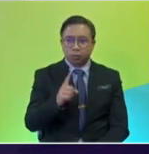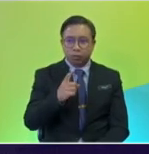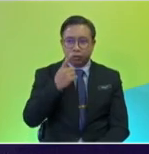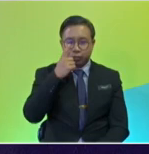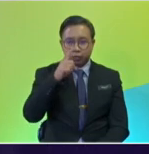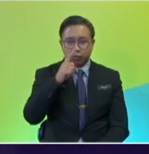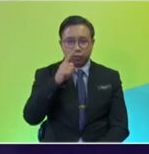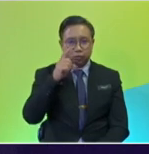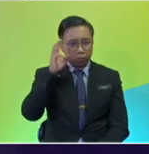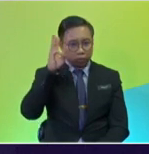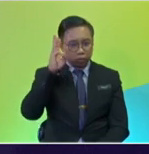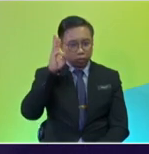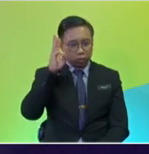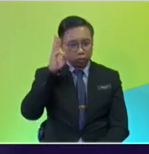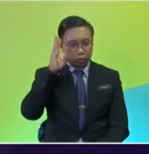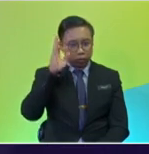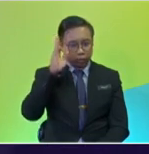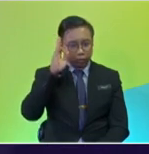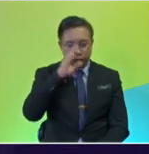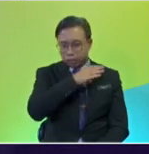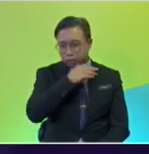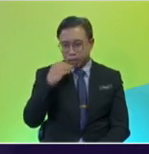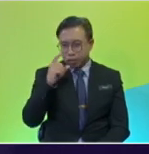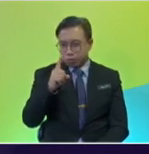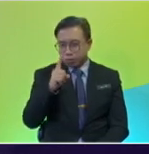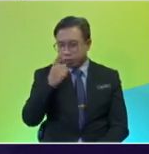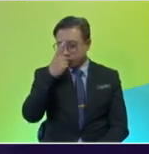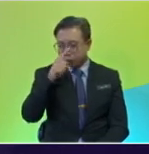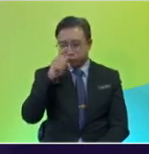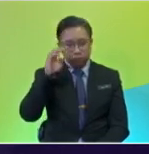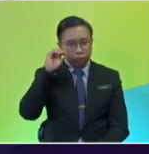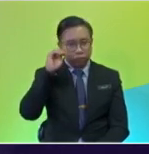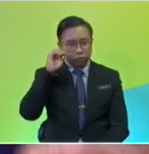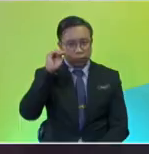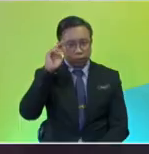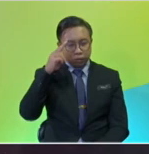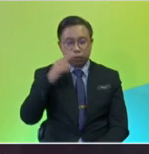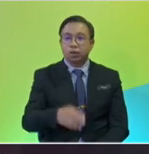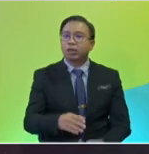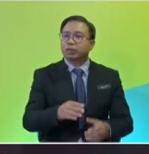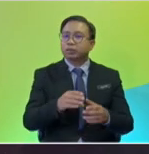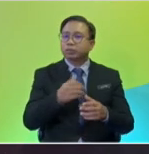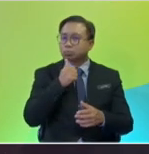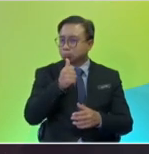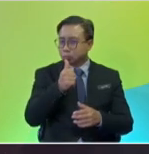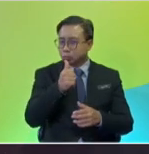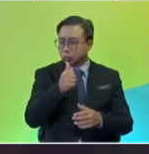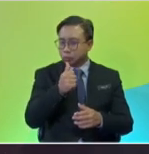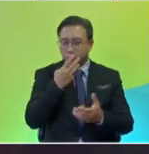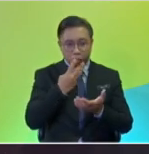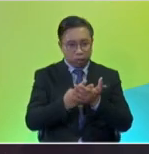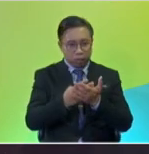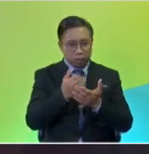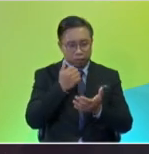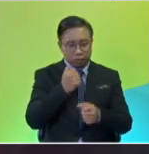for Wafi. Mm-hmm. And one for Moo. Well done, everyone. Good job. And because